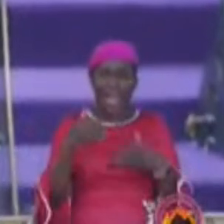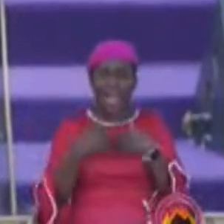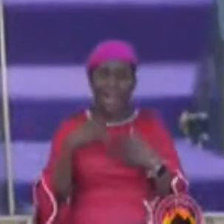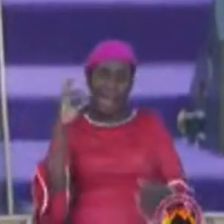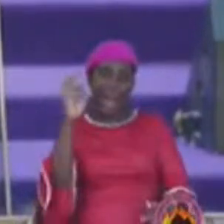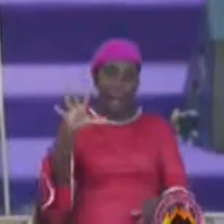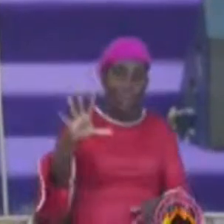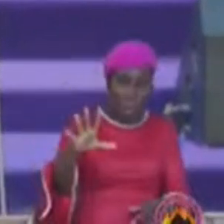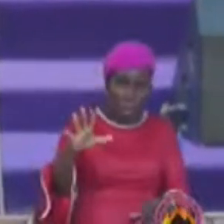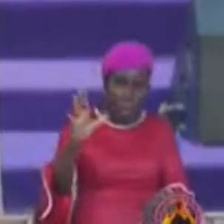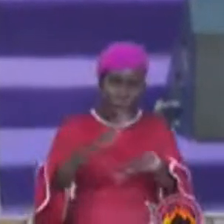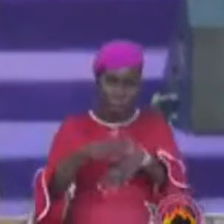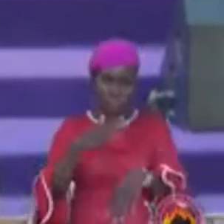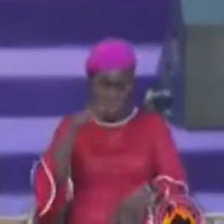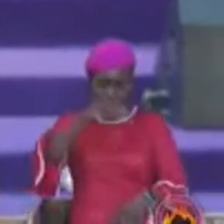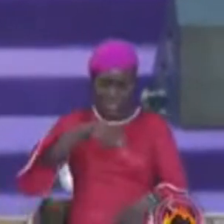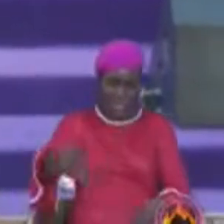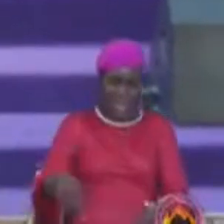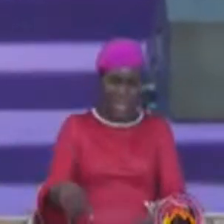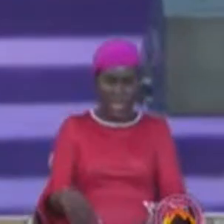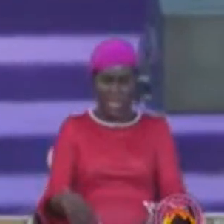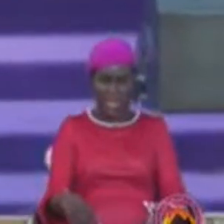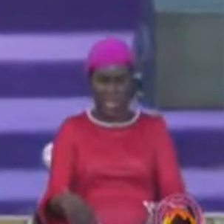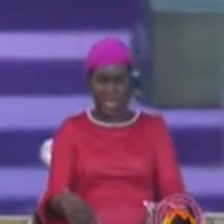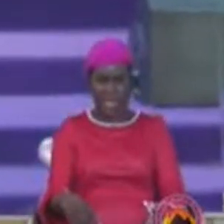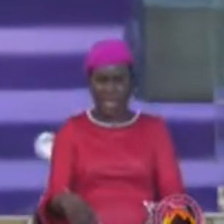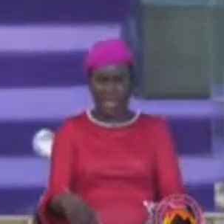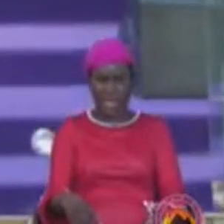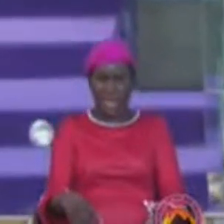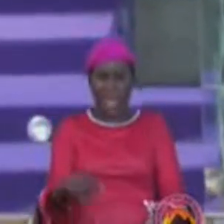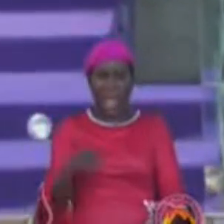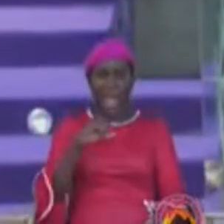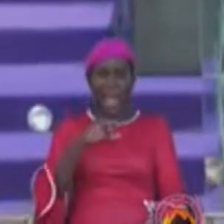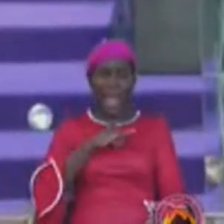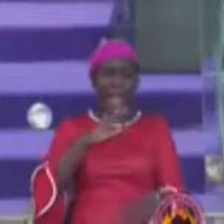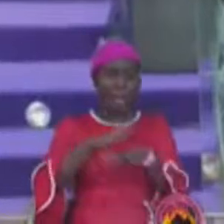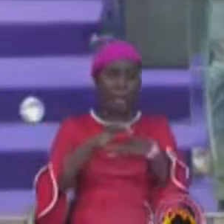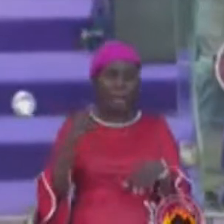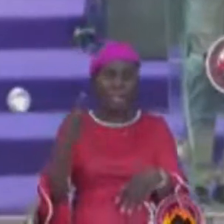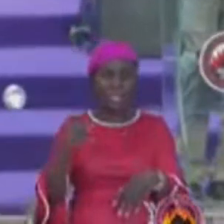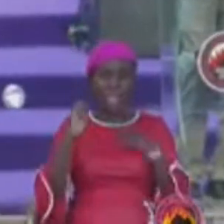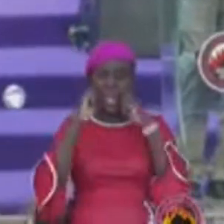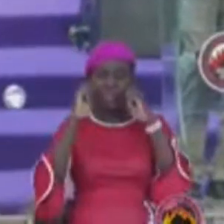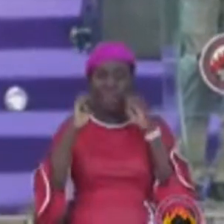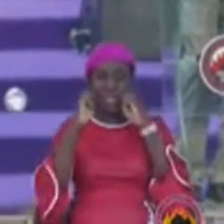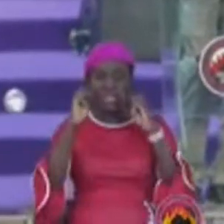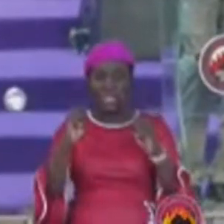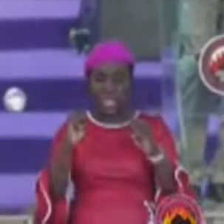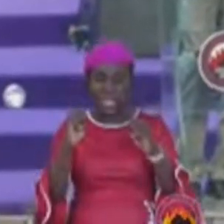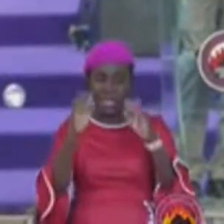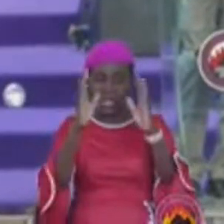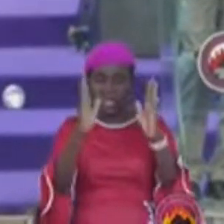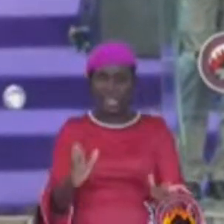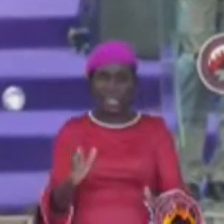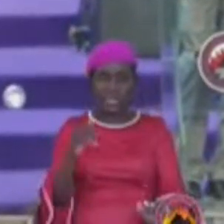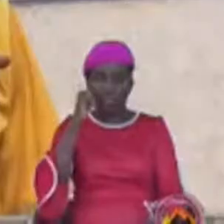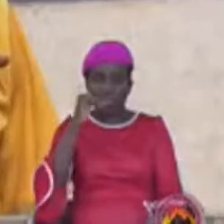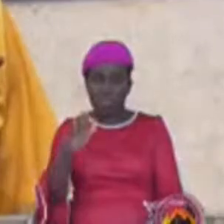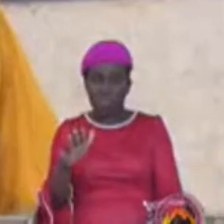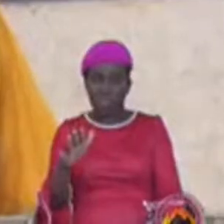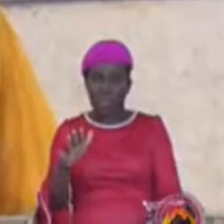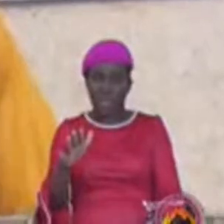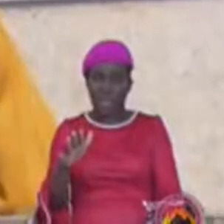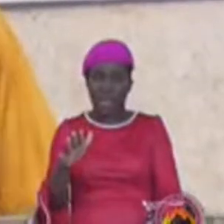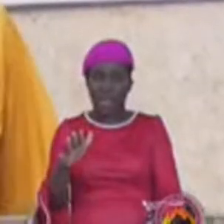nbe lo sese woman yen ni rara pe mo bu lo ogun kokan ni pe olodun ti da won ni owo lebo